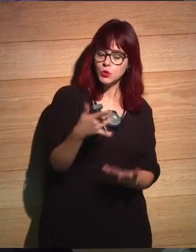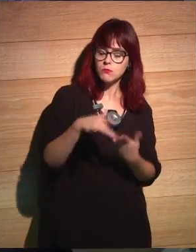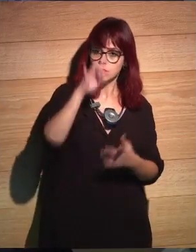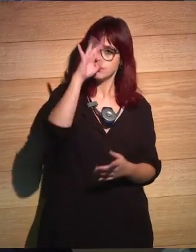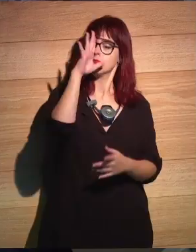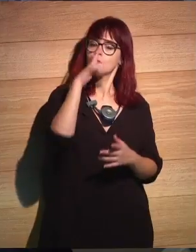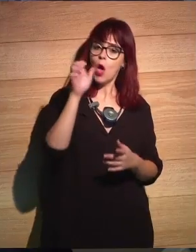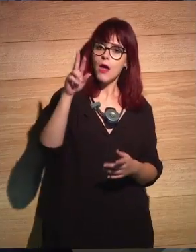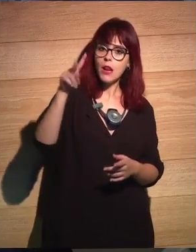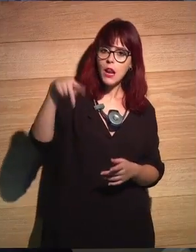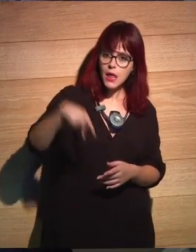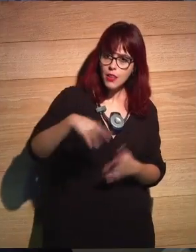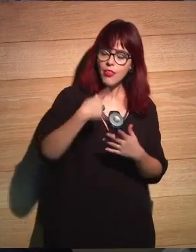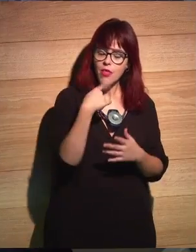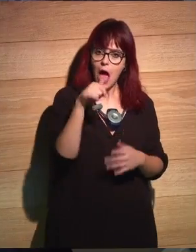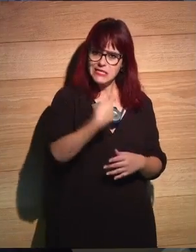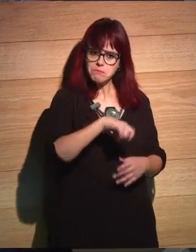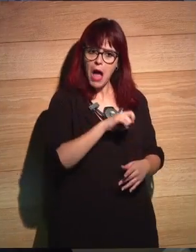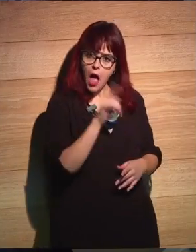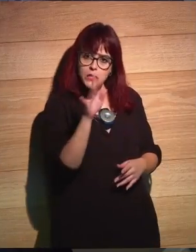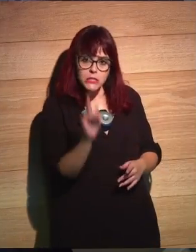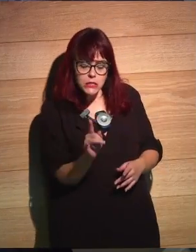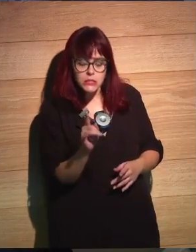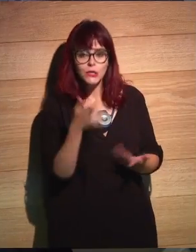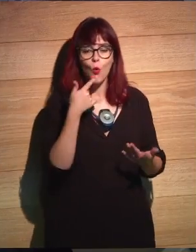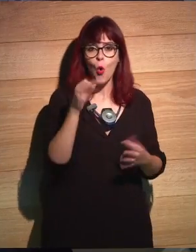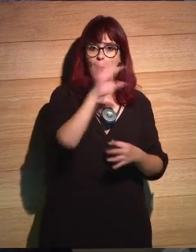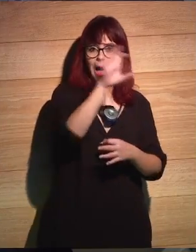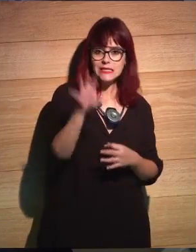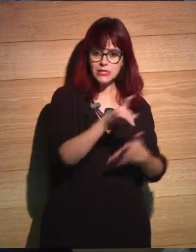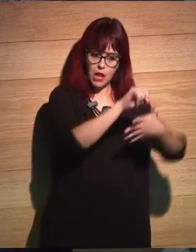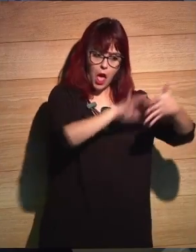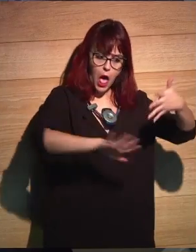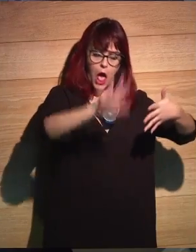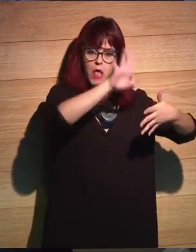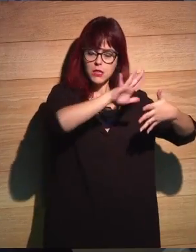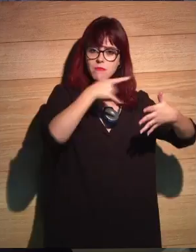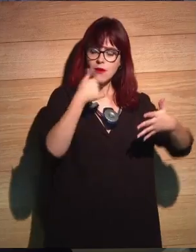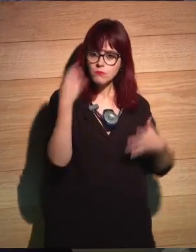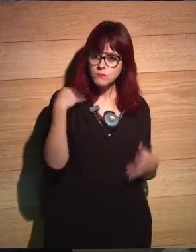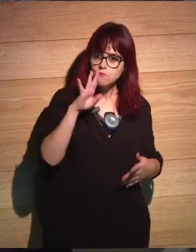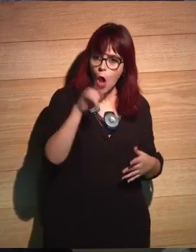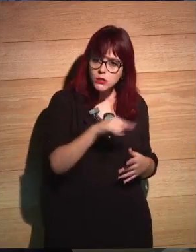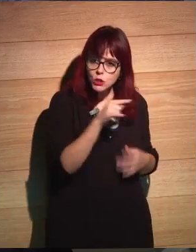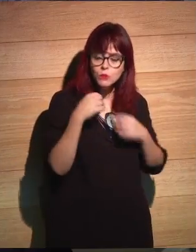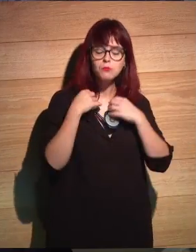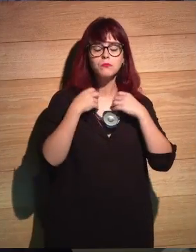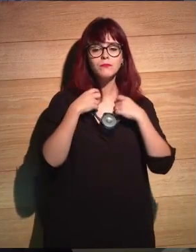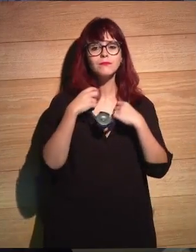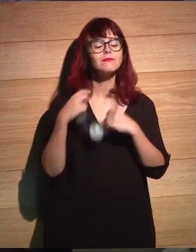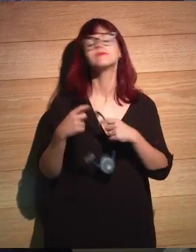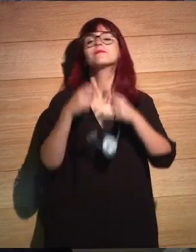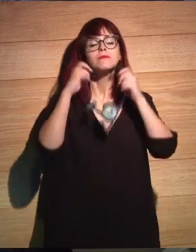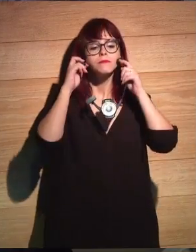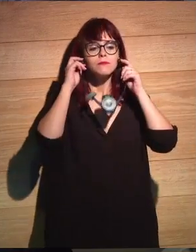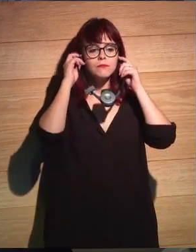like that in Norway, was not exactly like that, and it was surprising to discover that in Spain and some Latin American